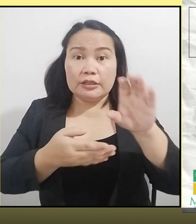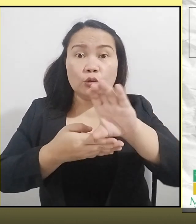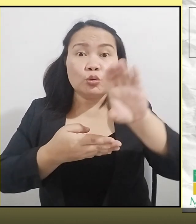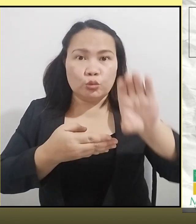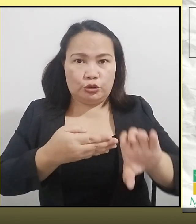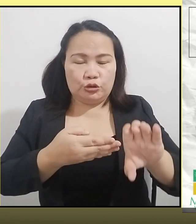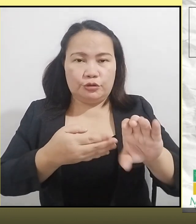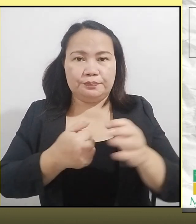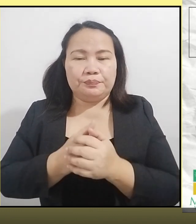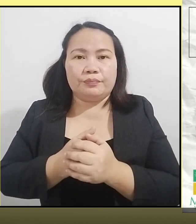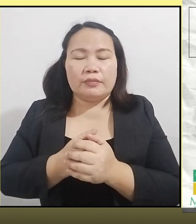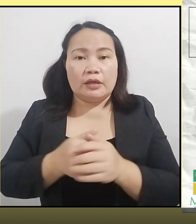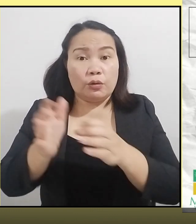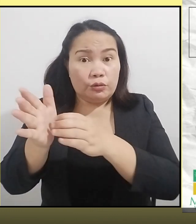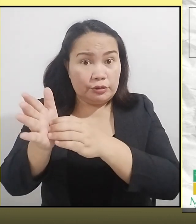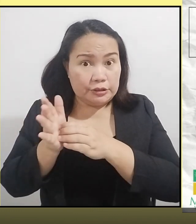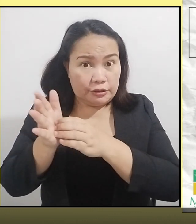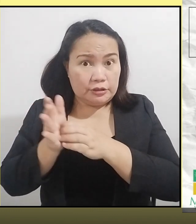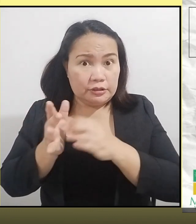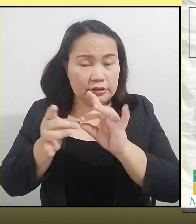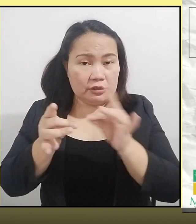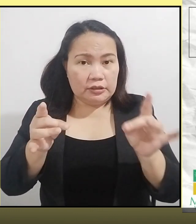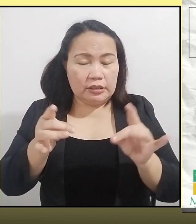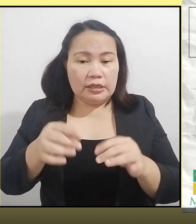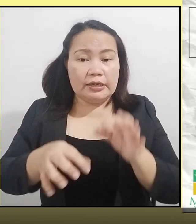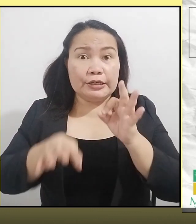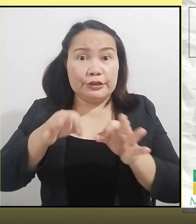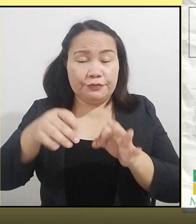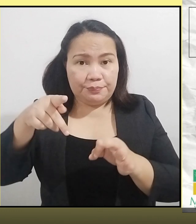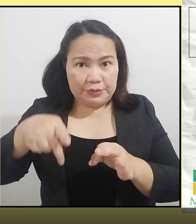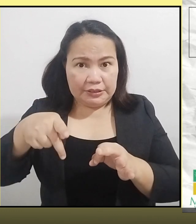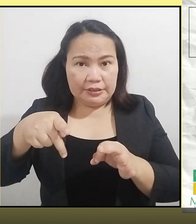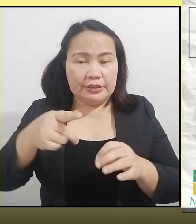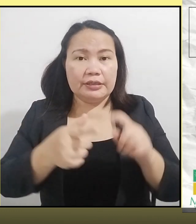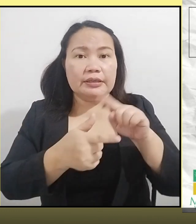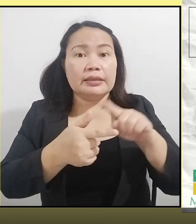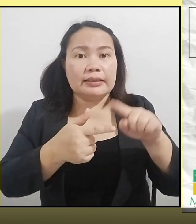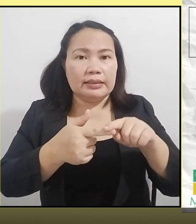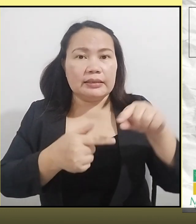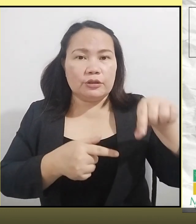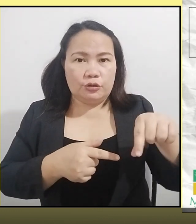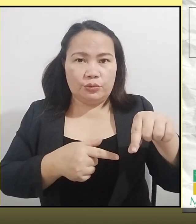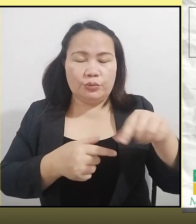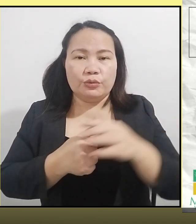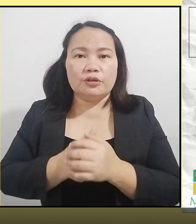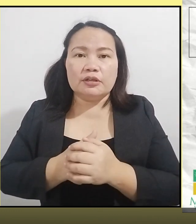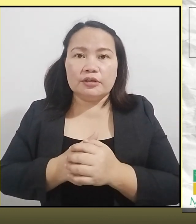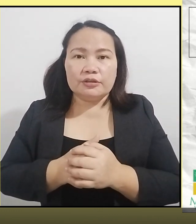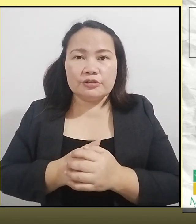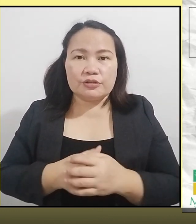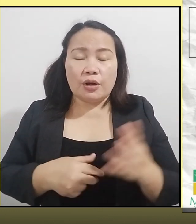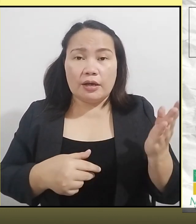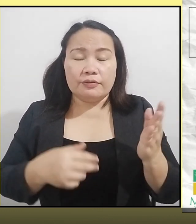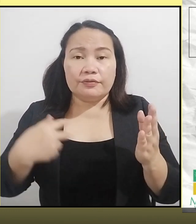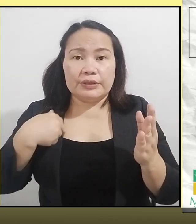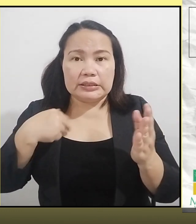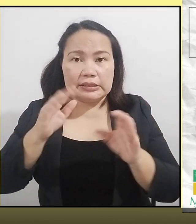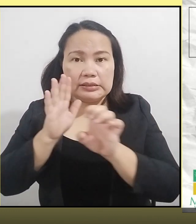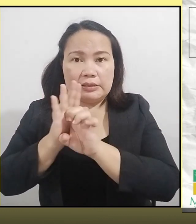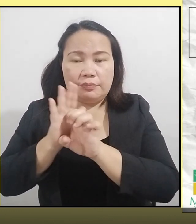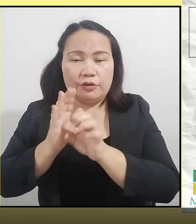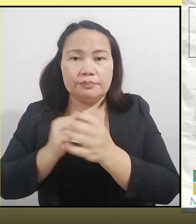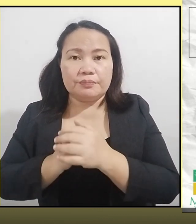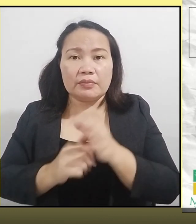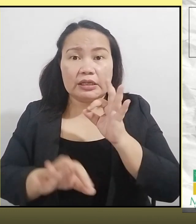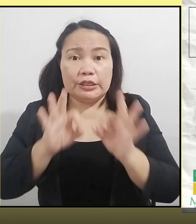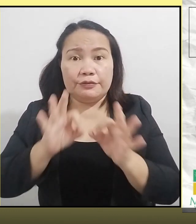So, ibig sabihin, ang conditional statement ay FP, then Q. So, we have here an